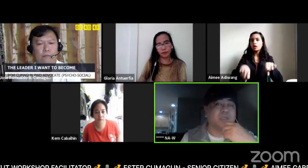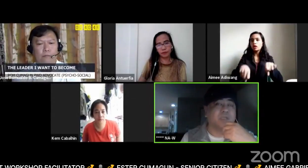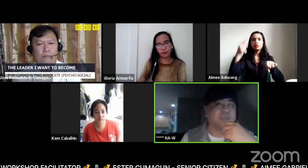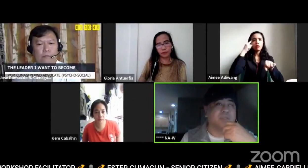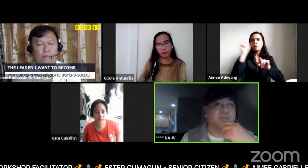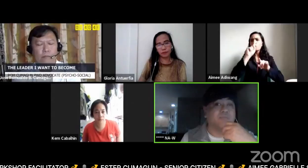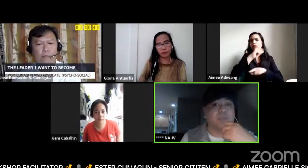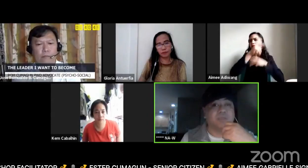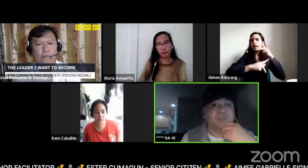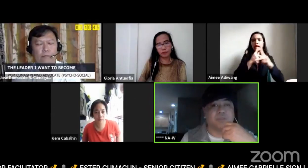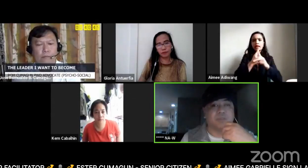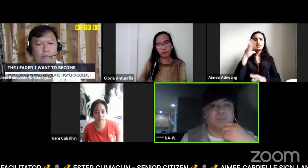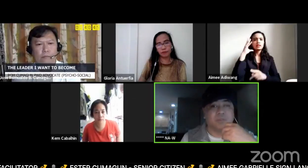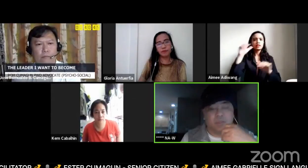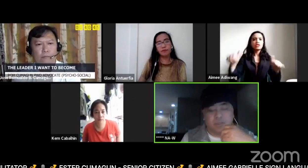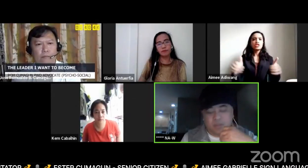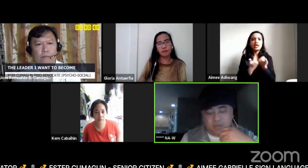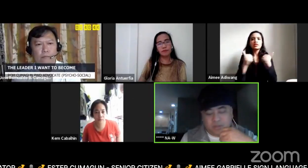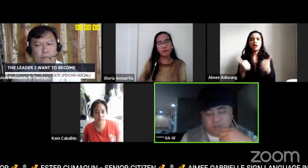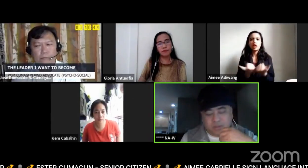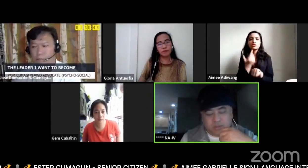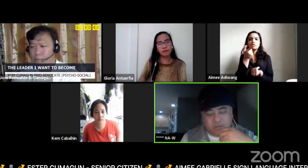kind of challenges they face